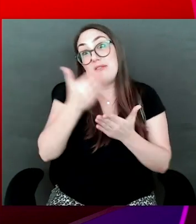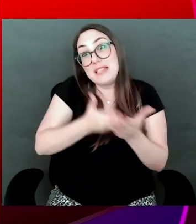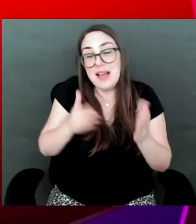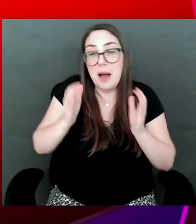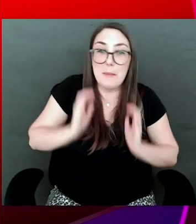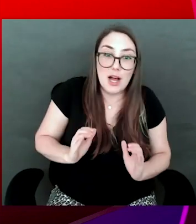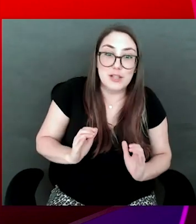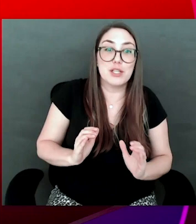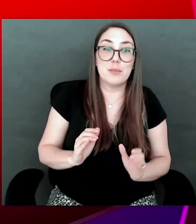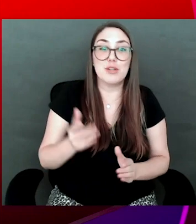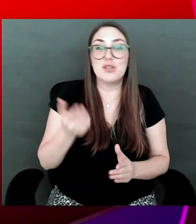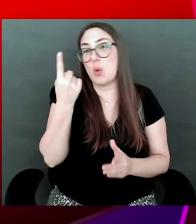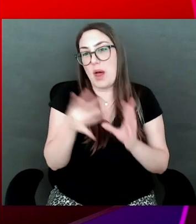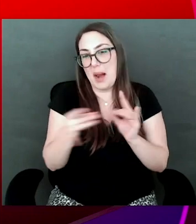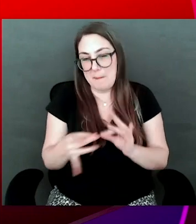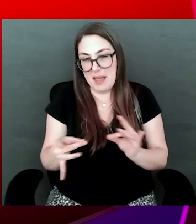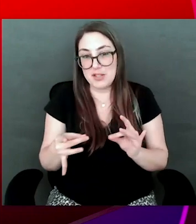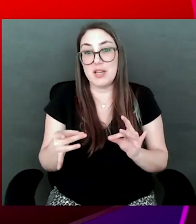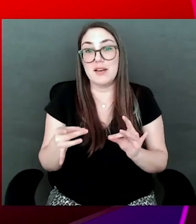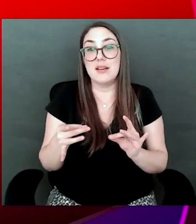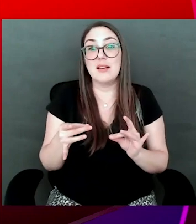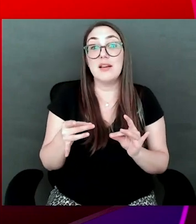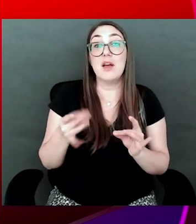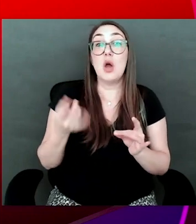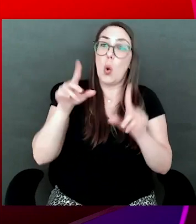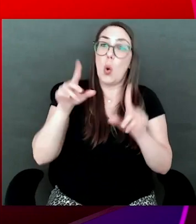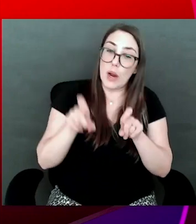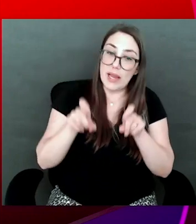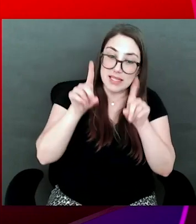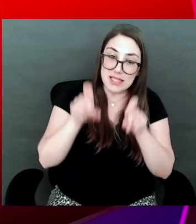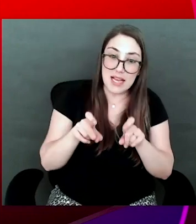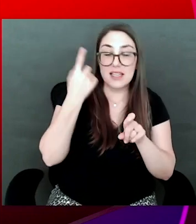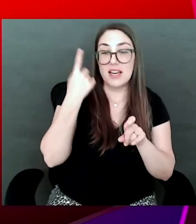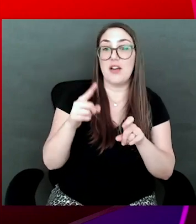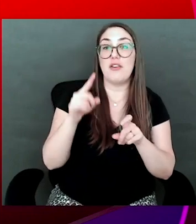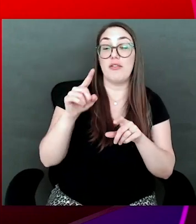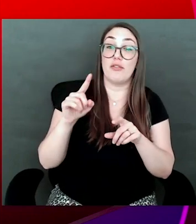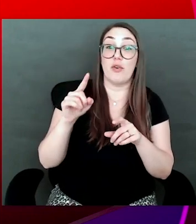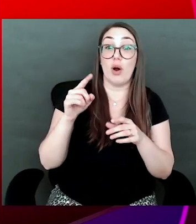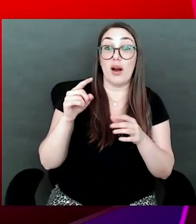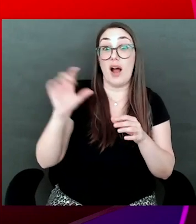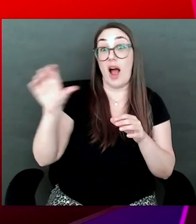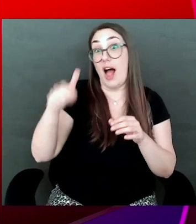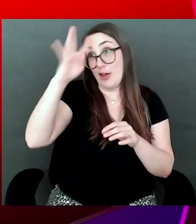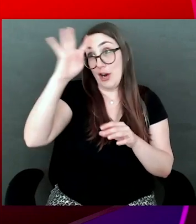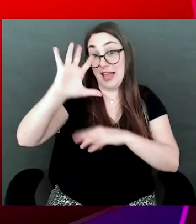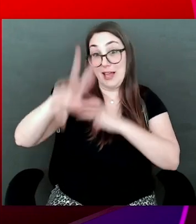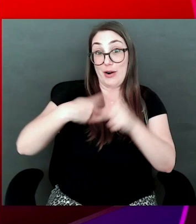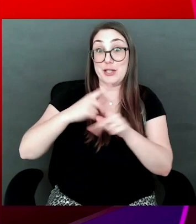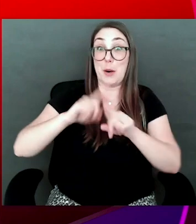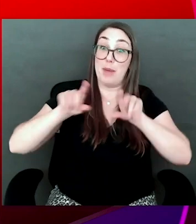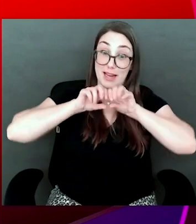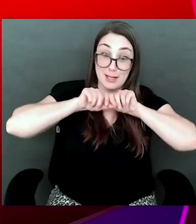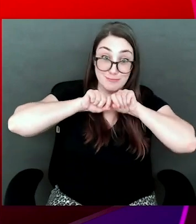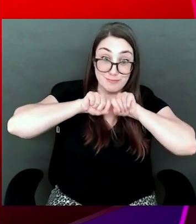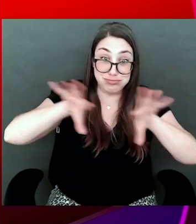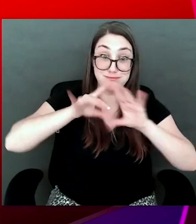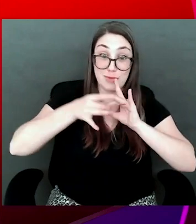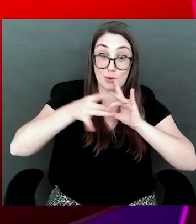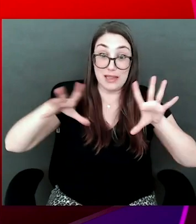already mentioned, Nitro Games, who tested it for local iteration, but. Obviously, now that it's out today, we'll get a lot more. All right, good.